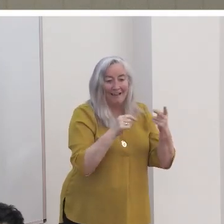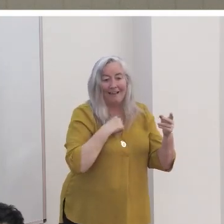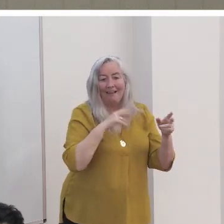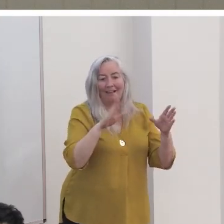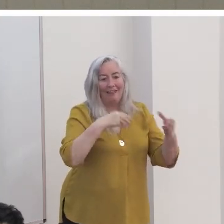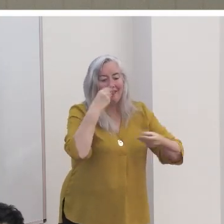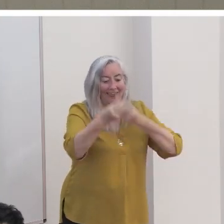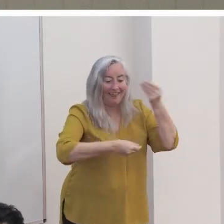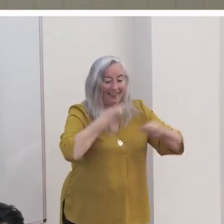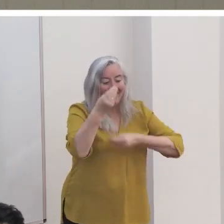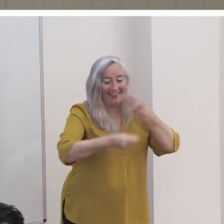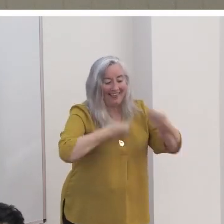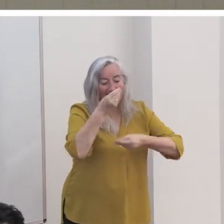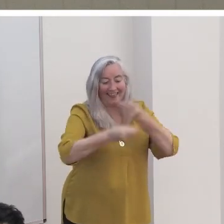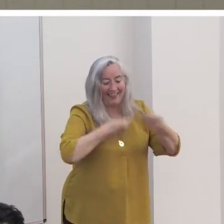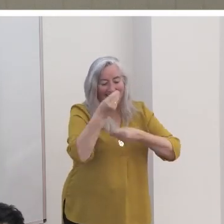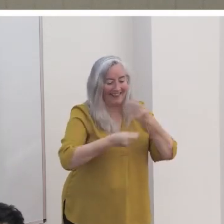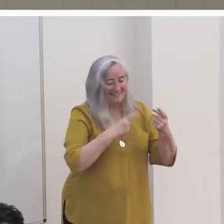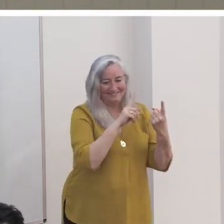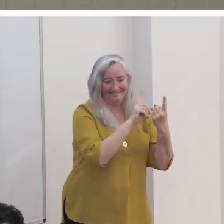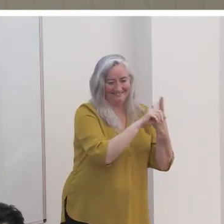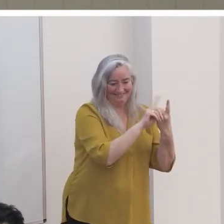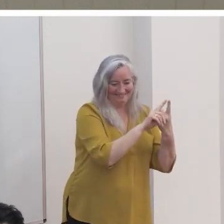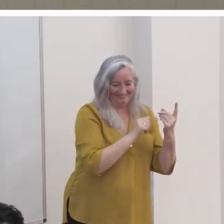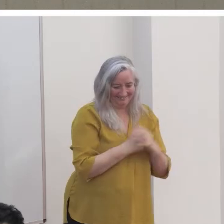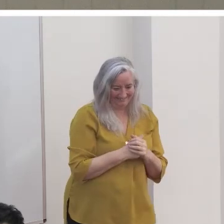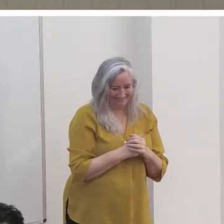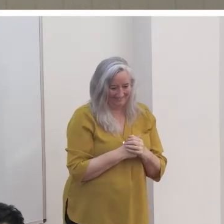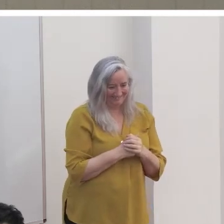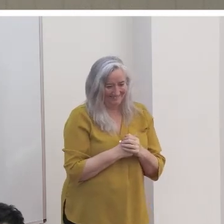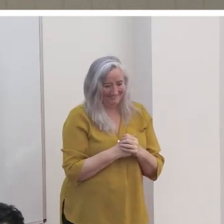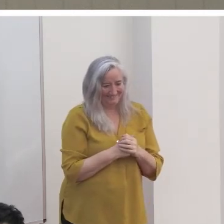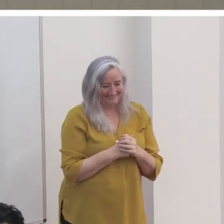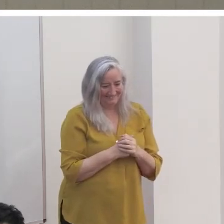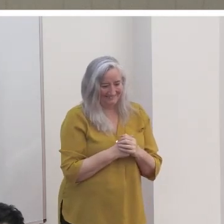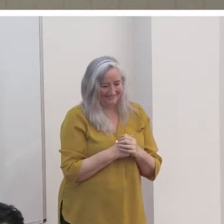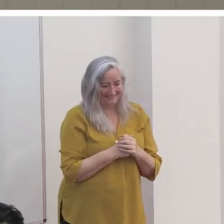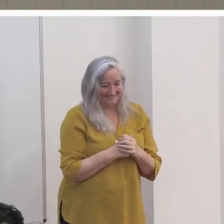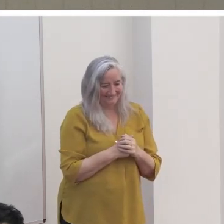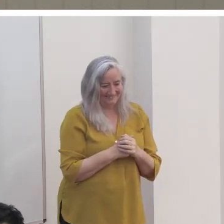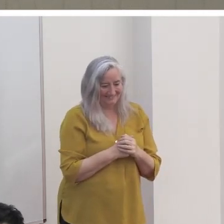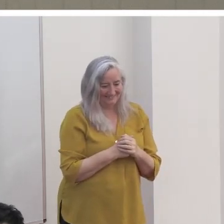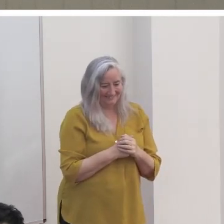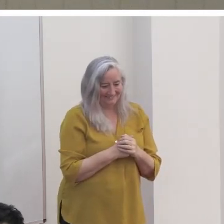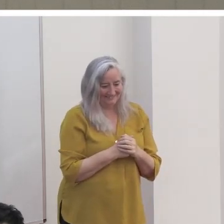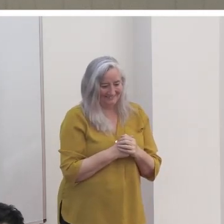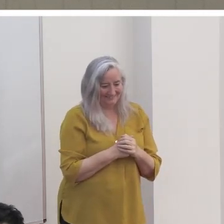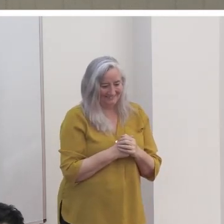about that in connection to the work of Teresa, which for me is kind of like meeting my heroes.